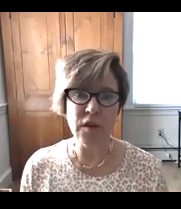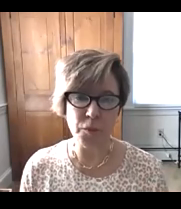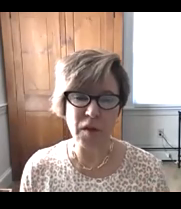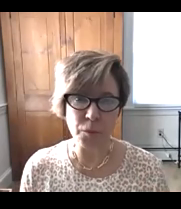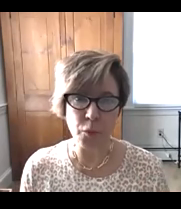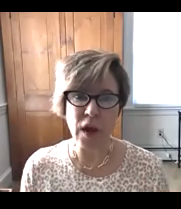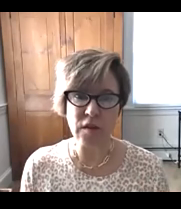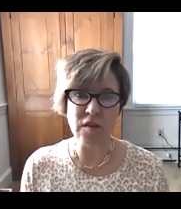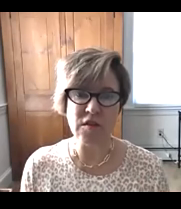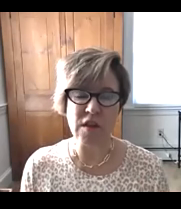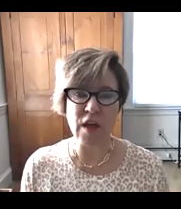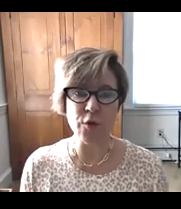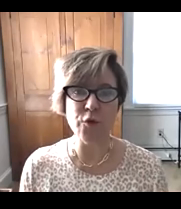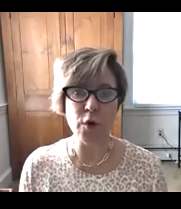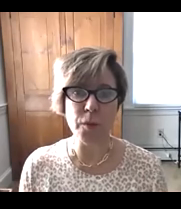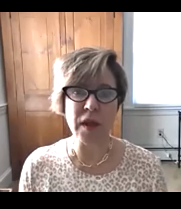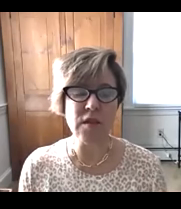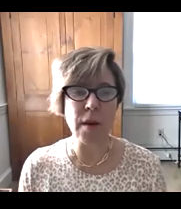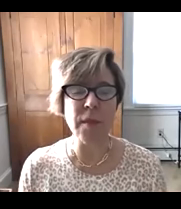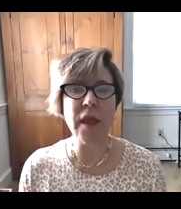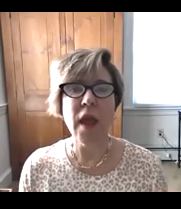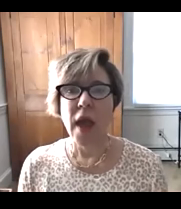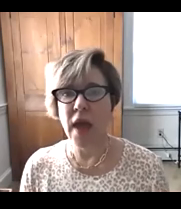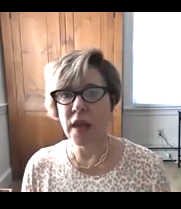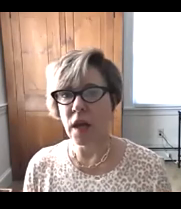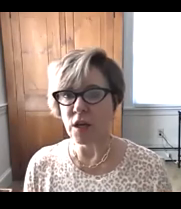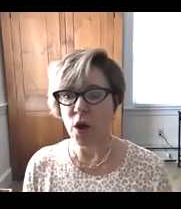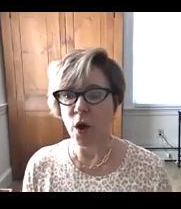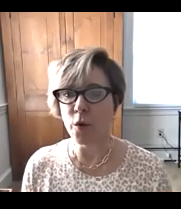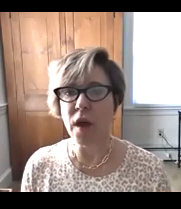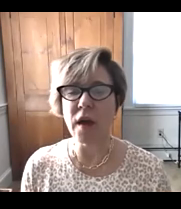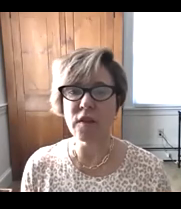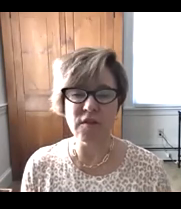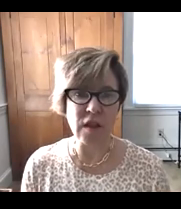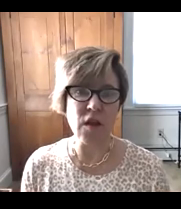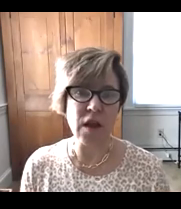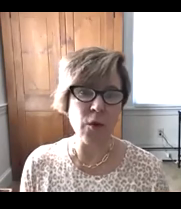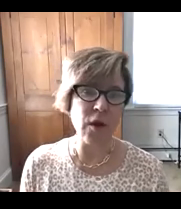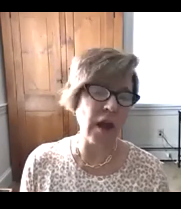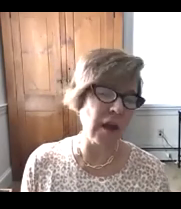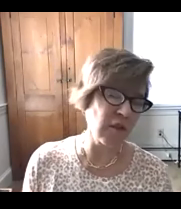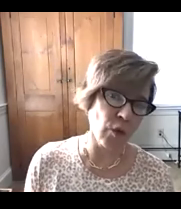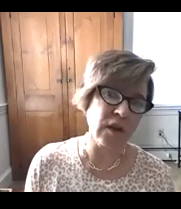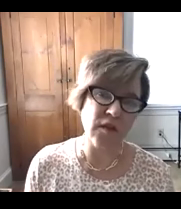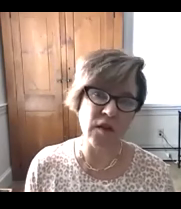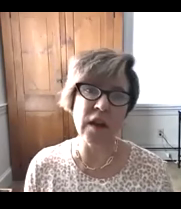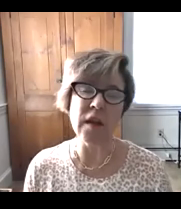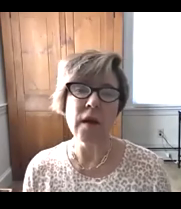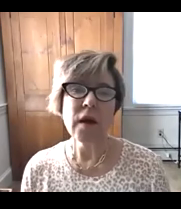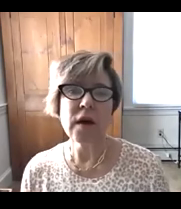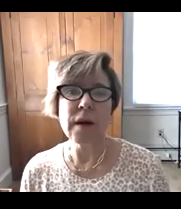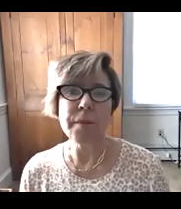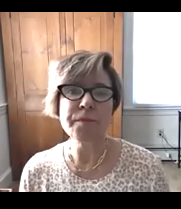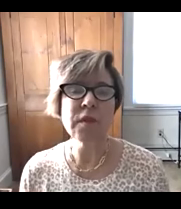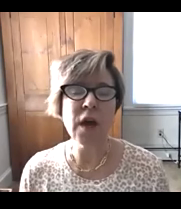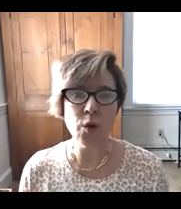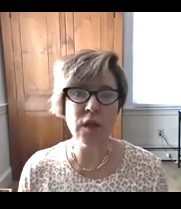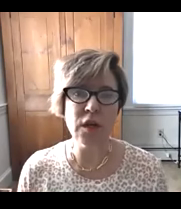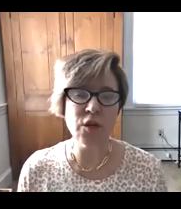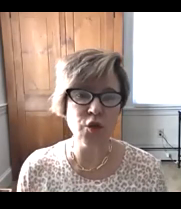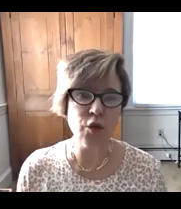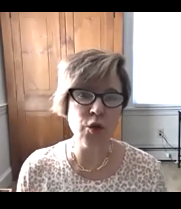put these best practices together for a pandemic. And I know that the State Library has a great site,